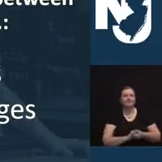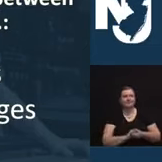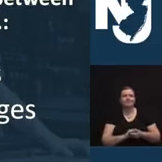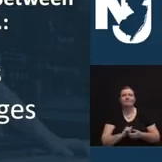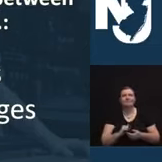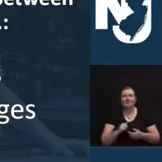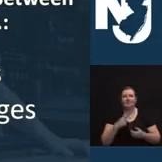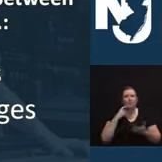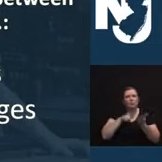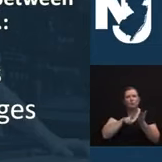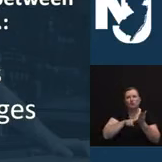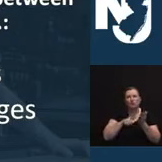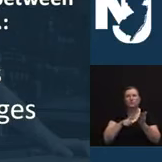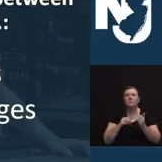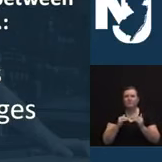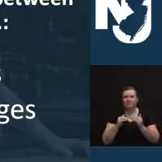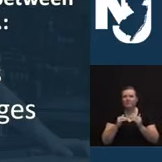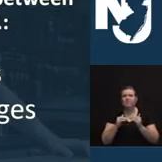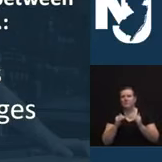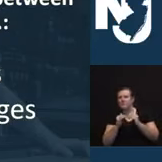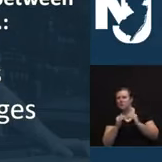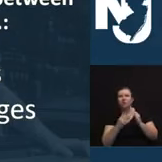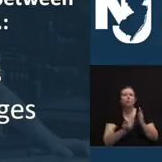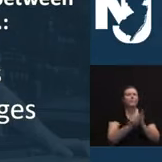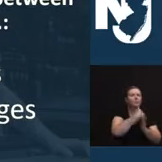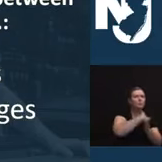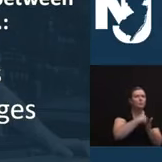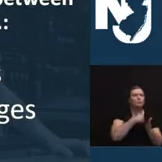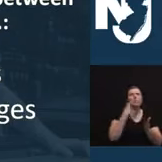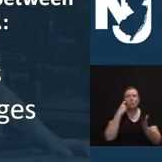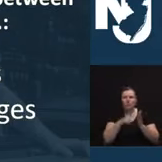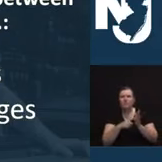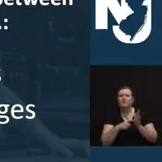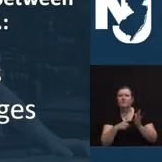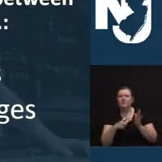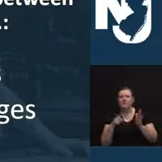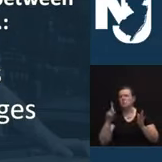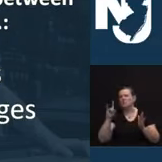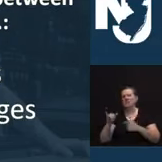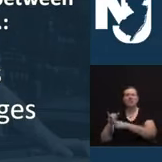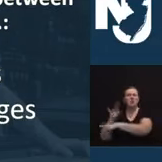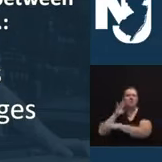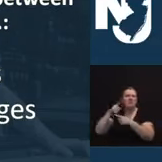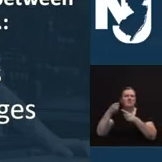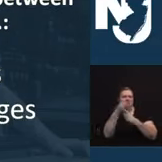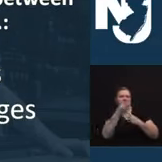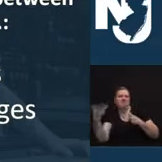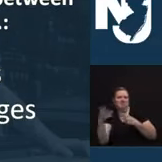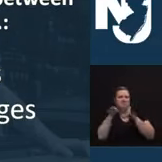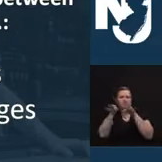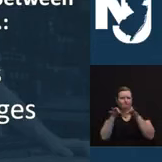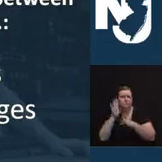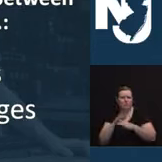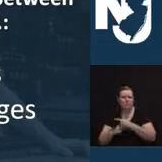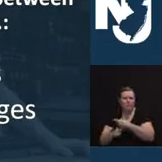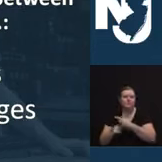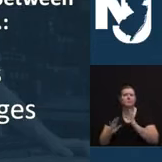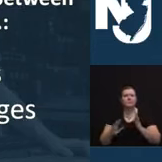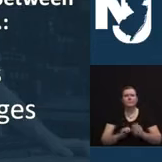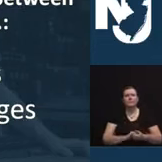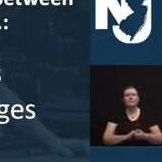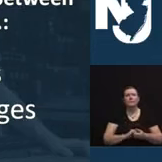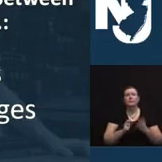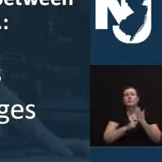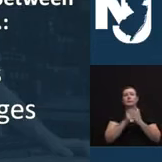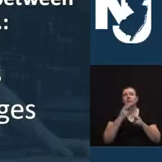study published this week, and again, Judy will get into this in more detail, in the journal Nature, concluded that indoor venues like restaurants